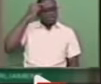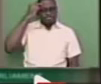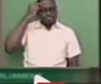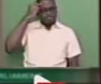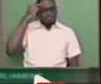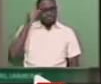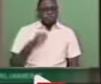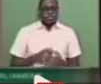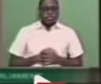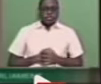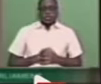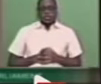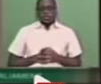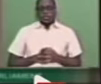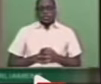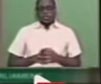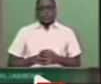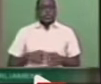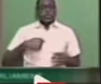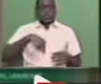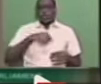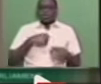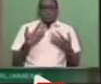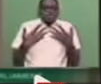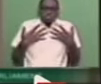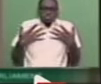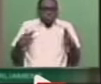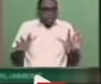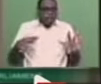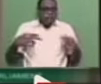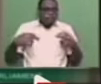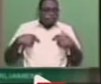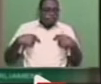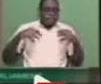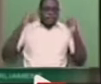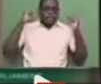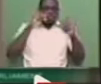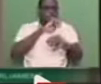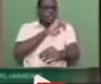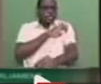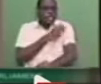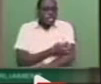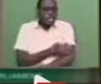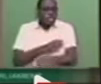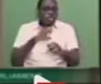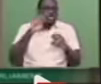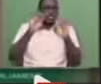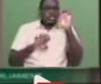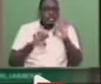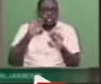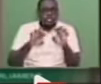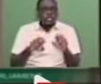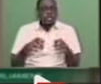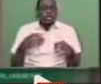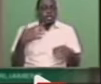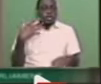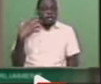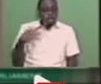We didn't have a minister of energy who only found out Paria fuel was being put up for sale when he read about it in the newspaper. You all remember